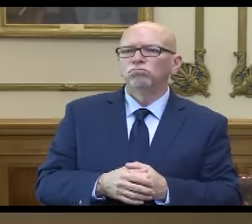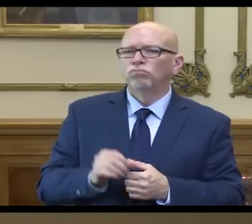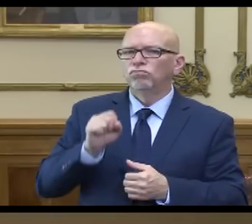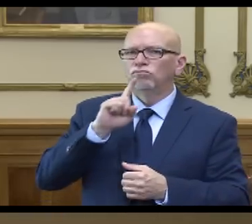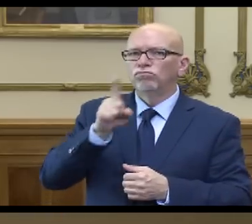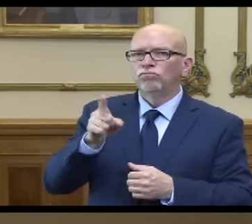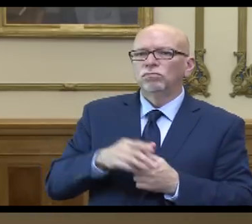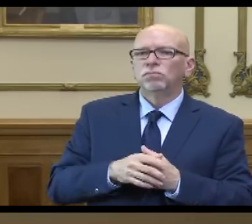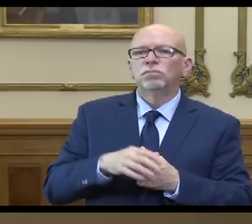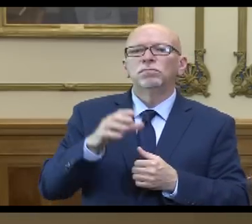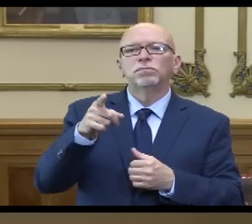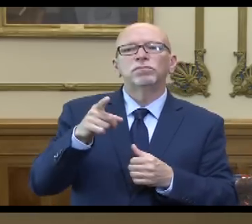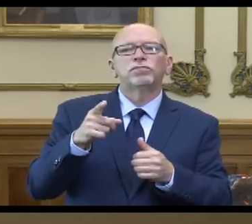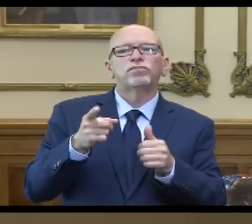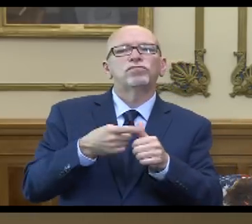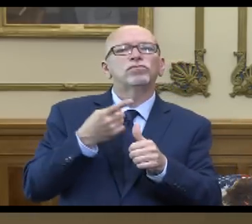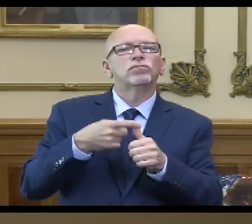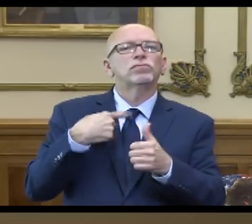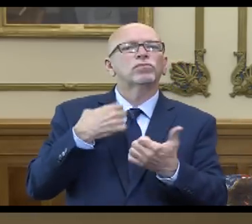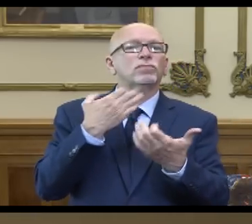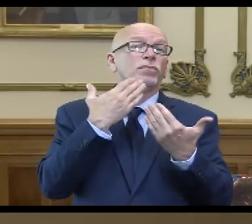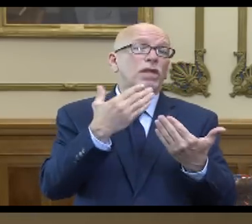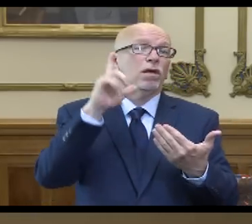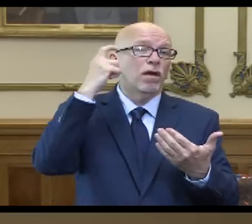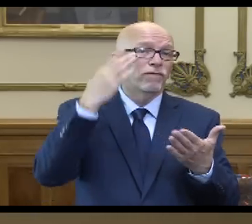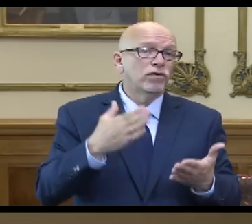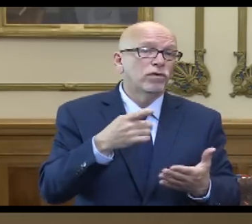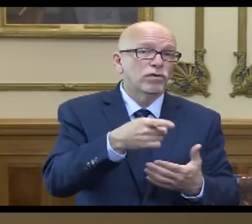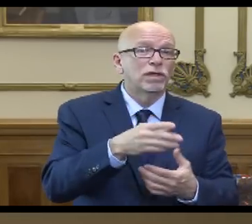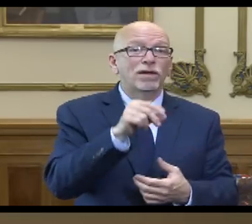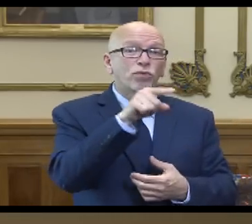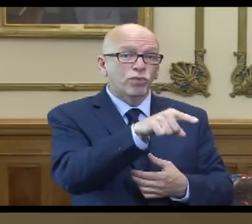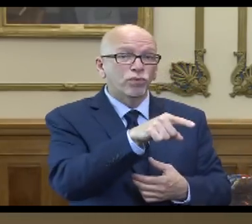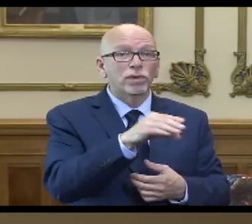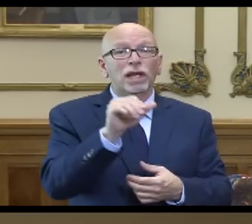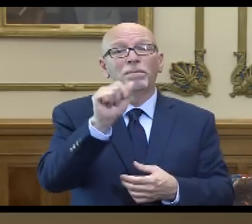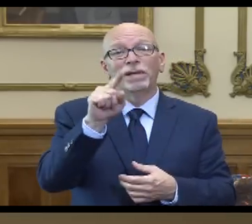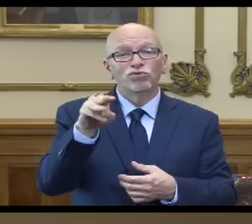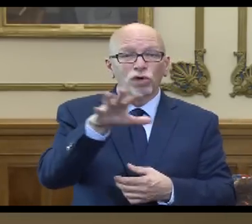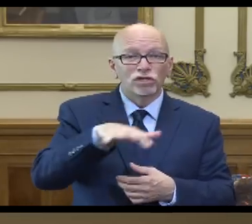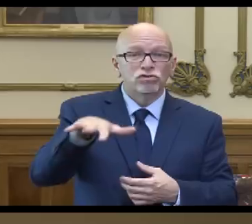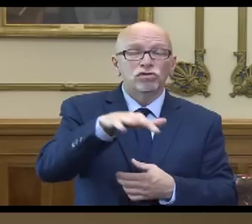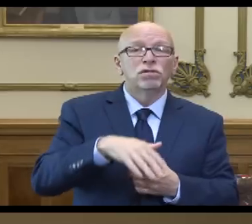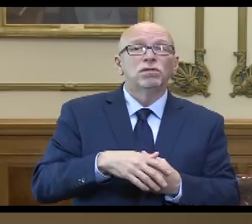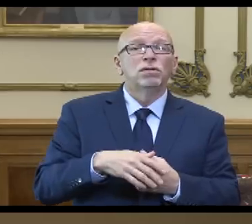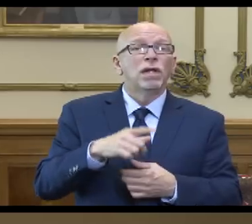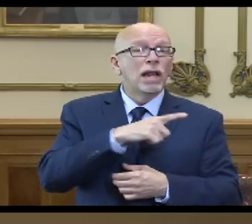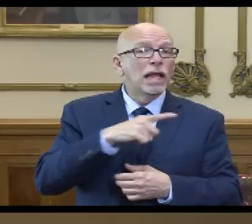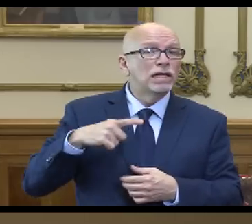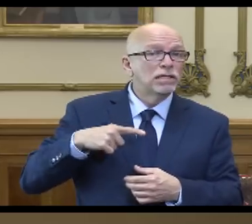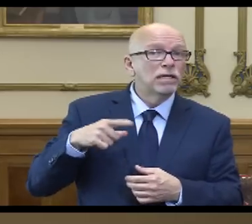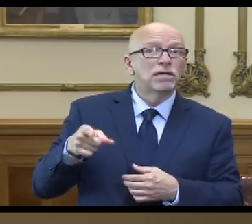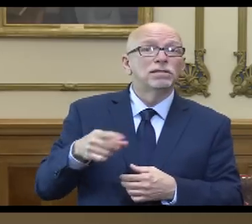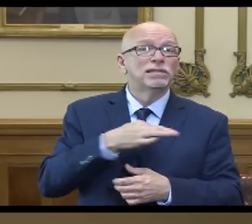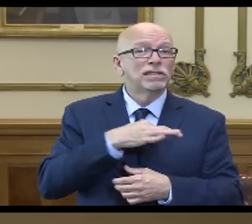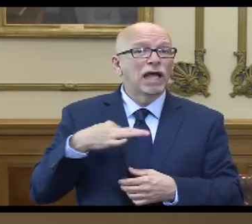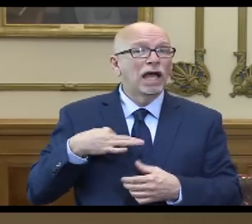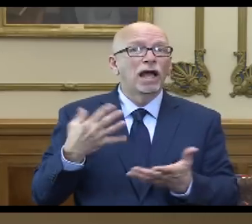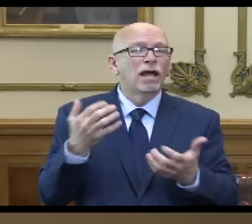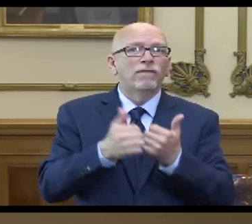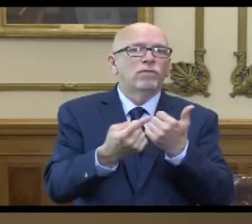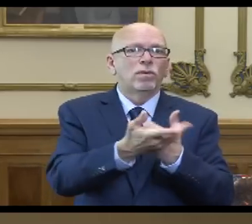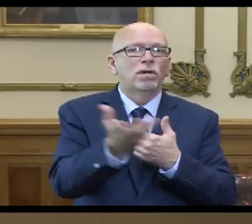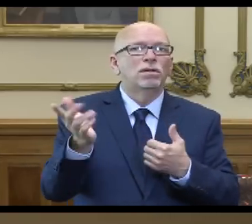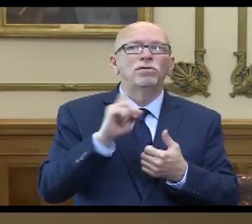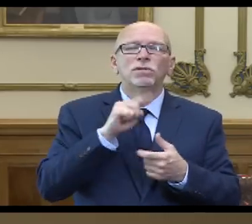Absolutely. So first, let me thank the governor, you, your administration, the legislature, your staff. This